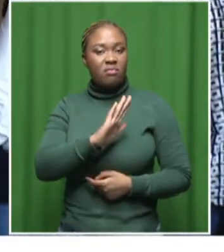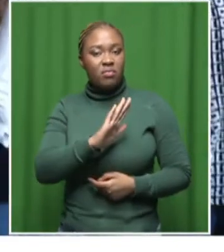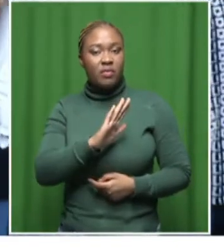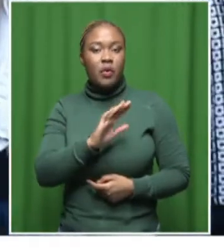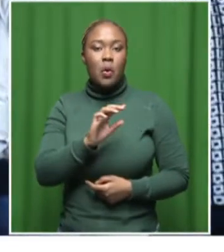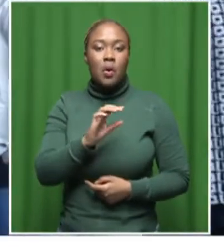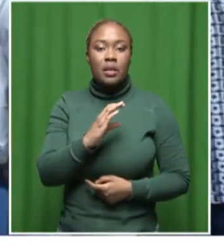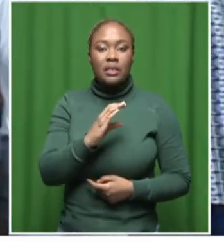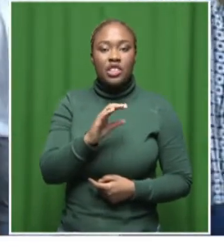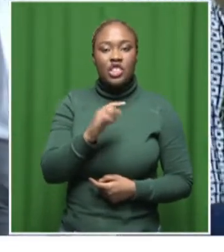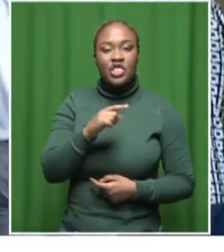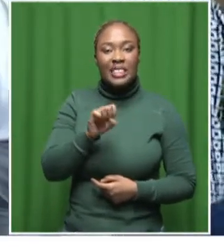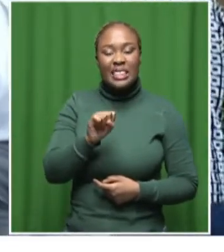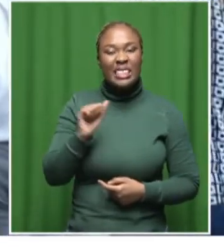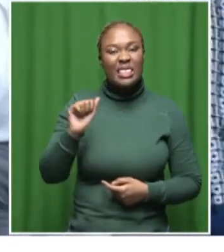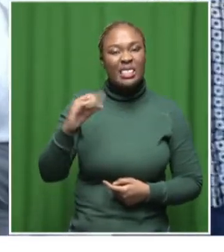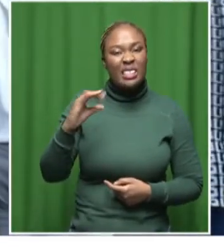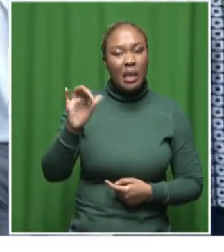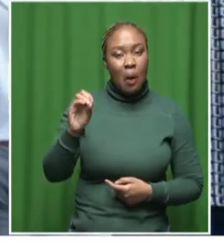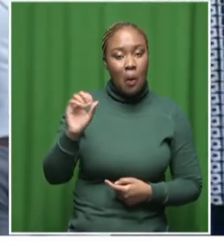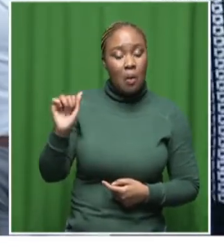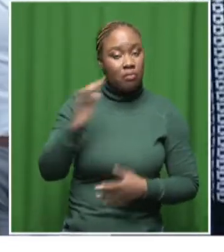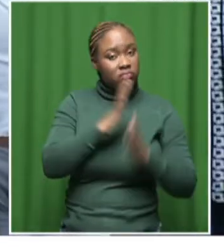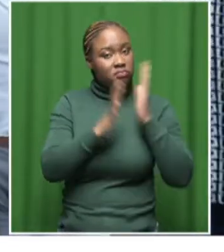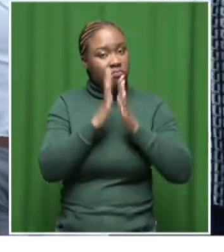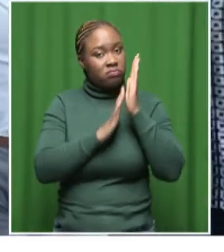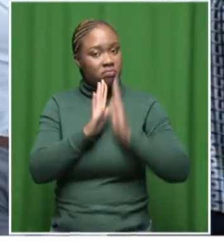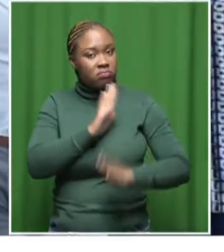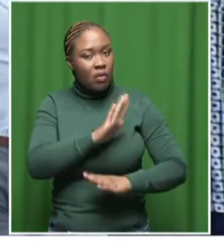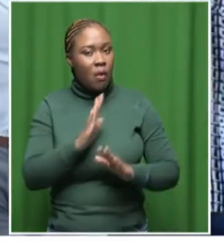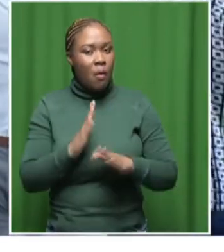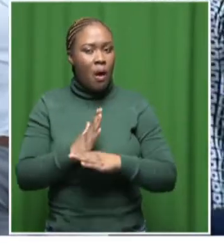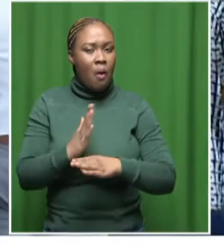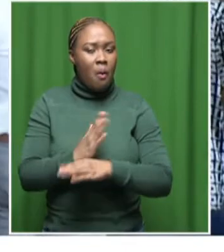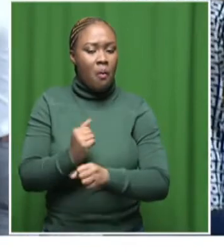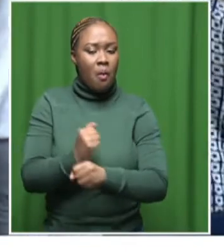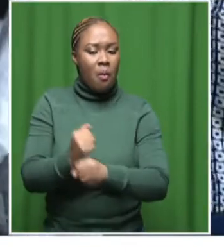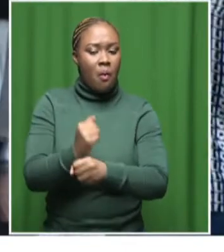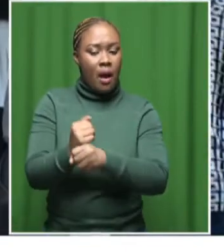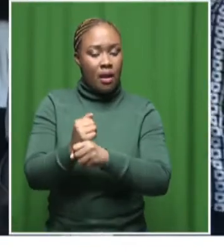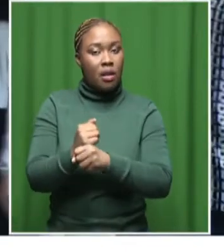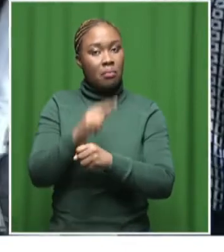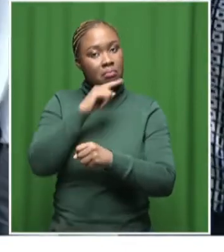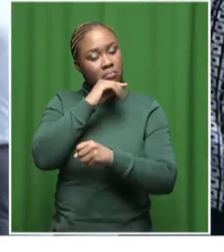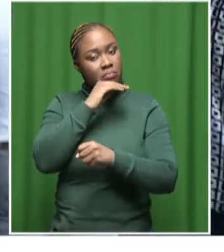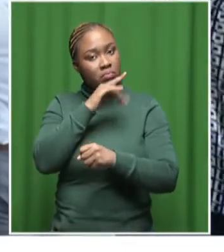work they do and how their work influences the way South Africa looks at mining and the exploitation of its minerals.